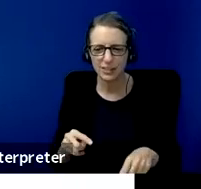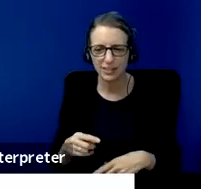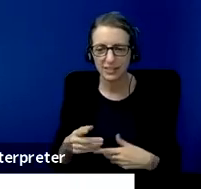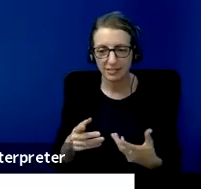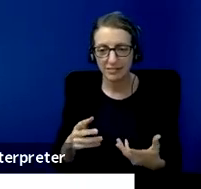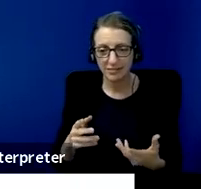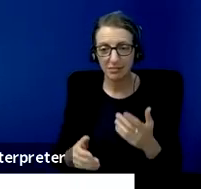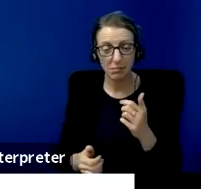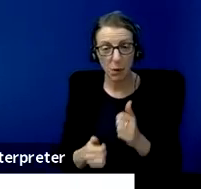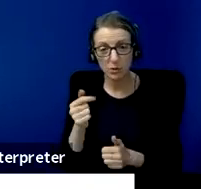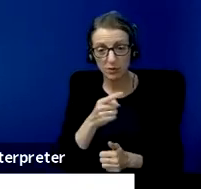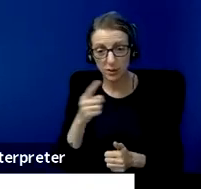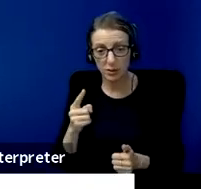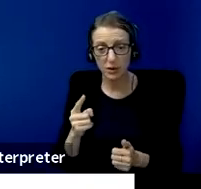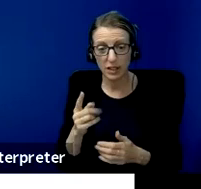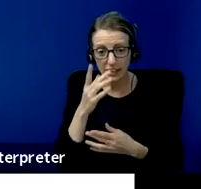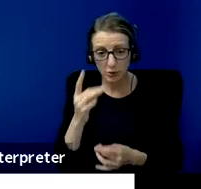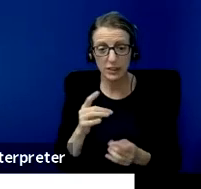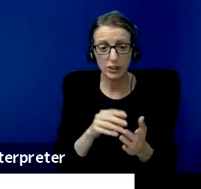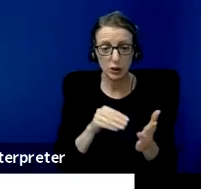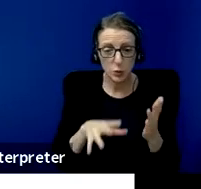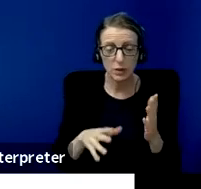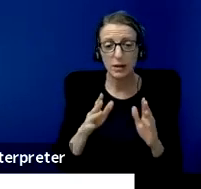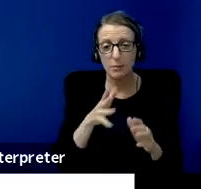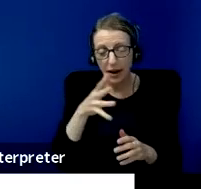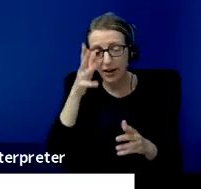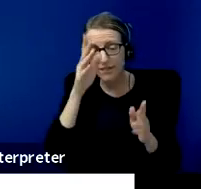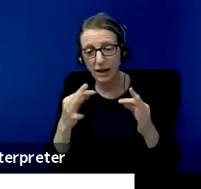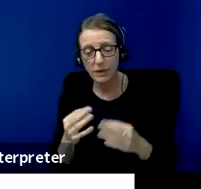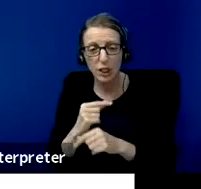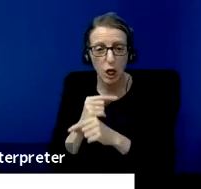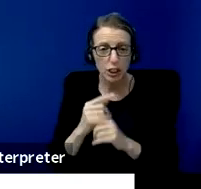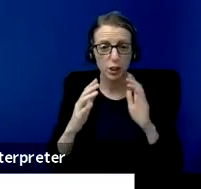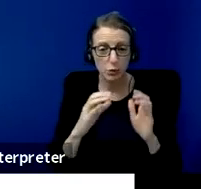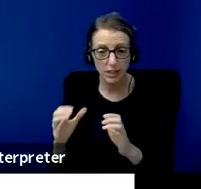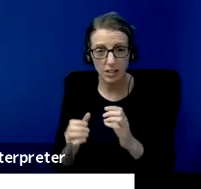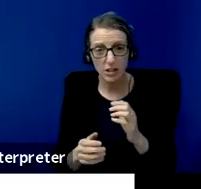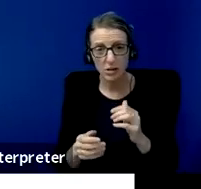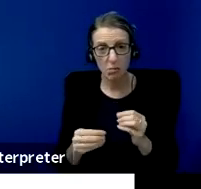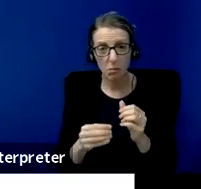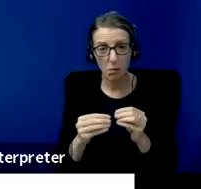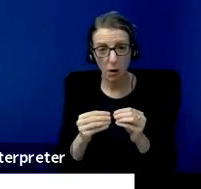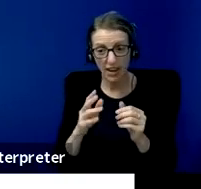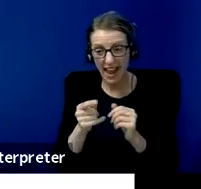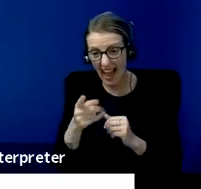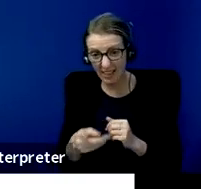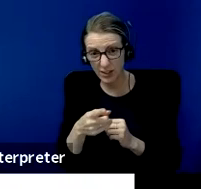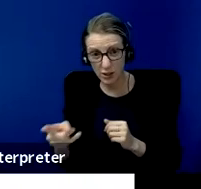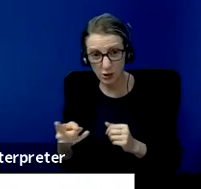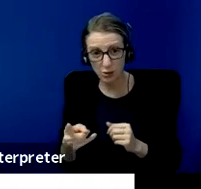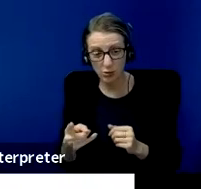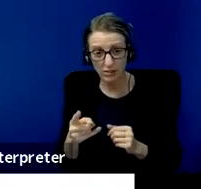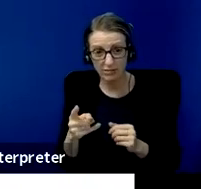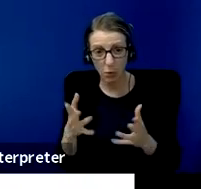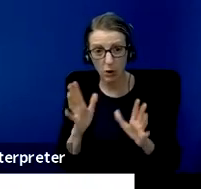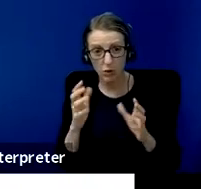and caregiver and guardian communications. So over half of us want to really look at communications, which means we'll focus a lot